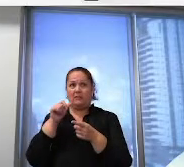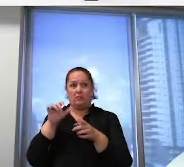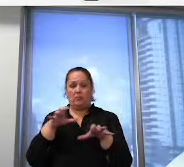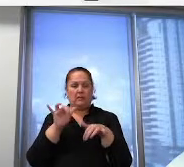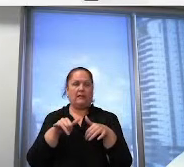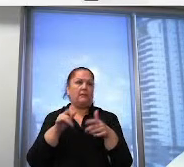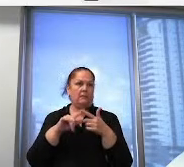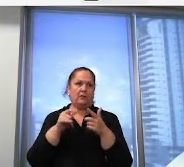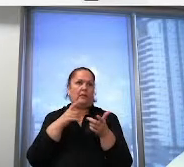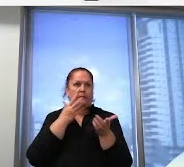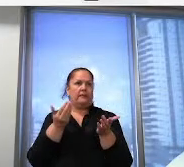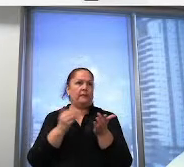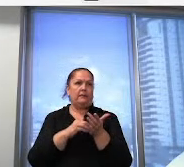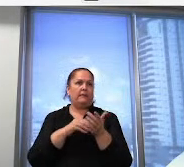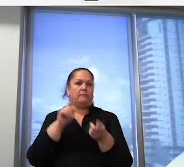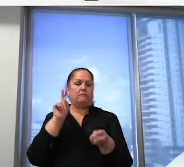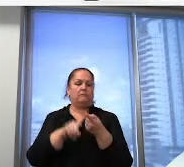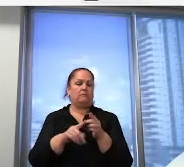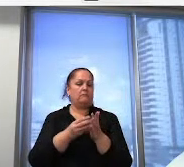bleeding again.